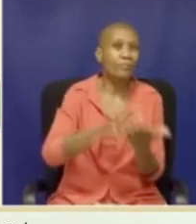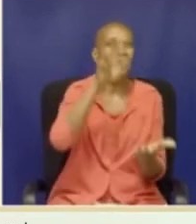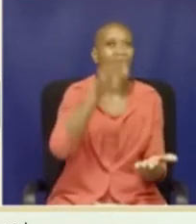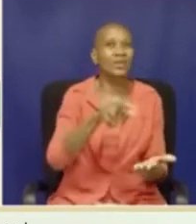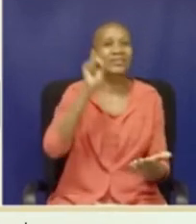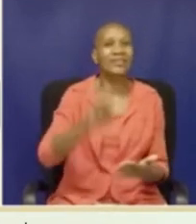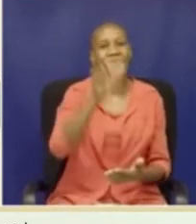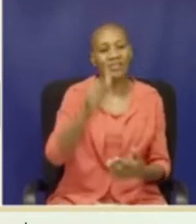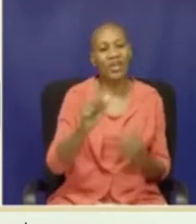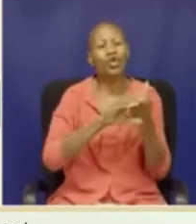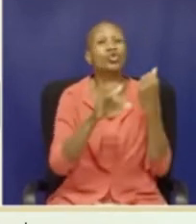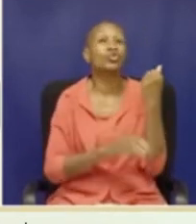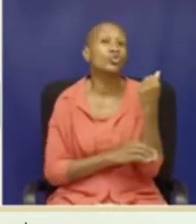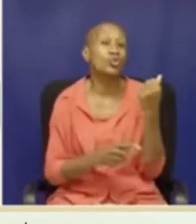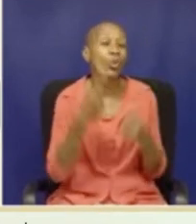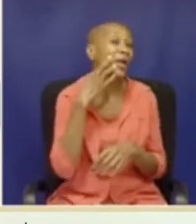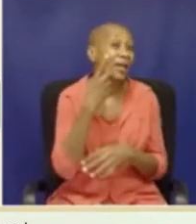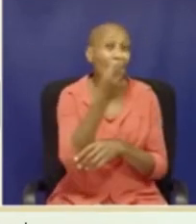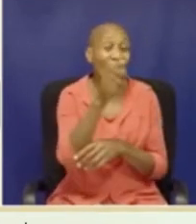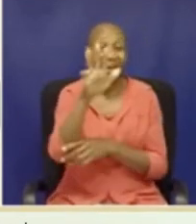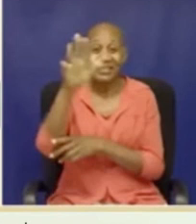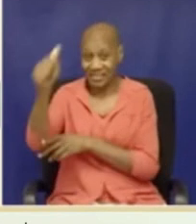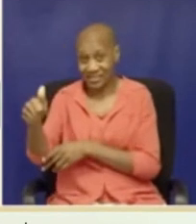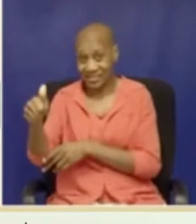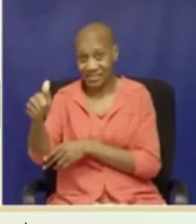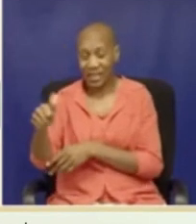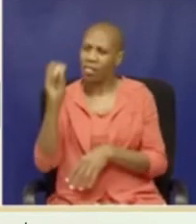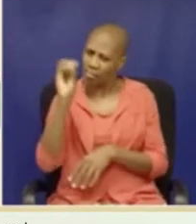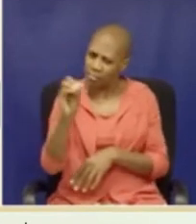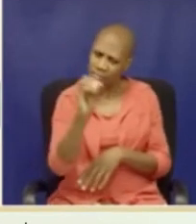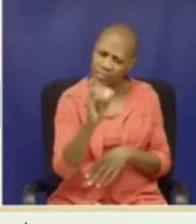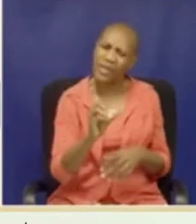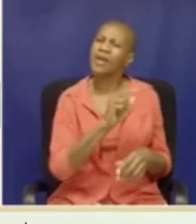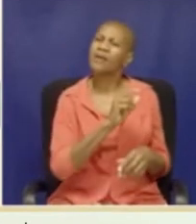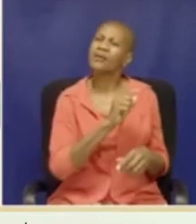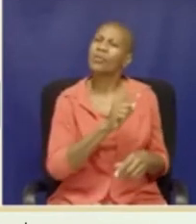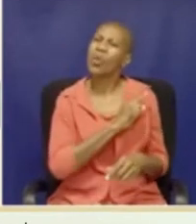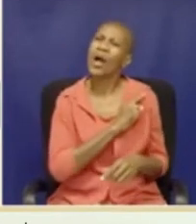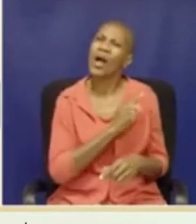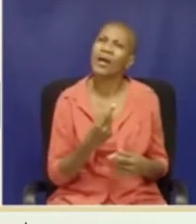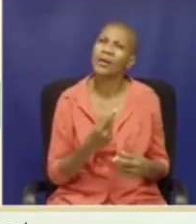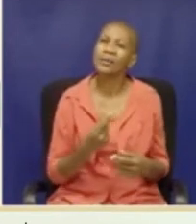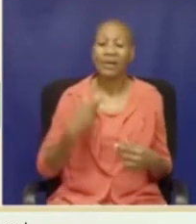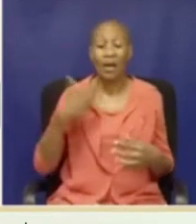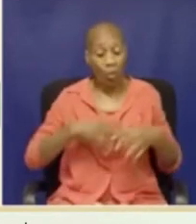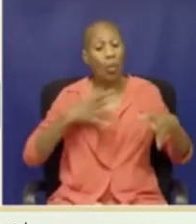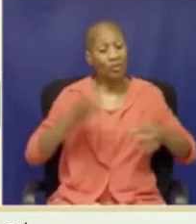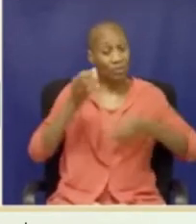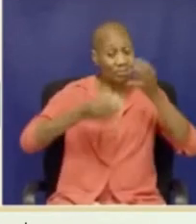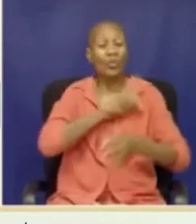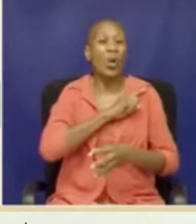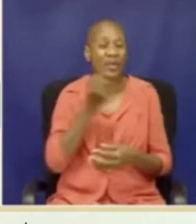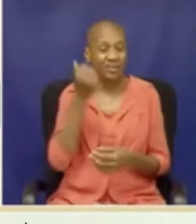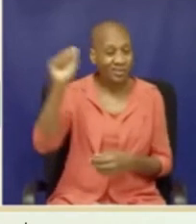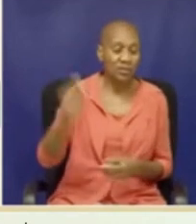voted against the adoption of the South African Constitution in 1996. There were a number of reasons for this, and I